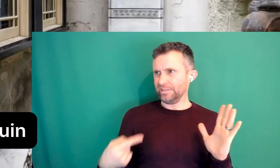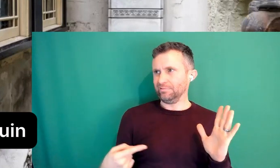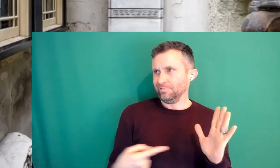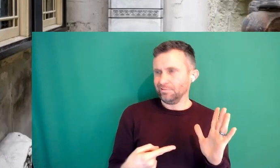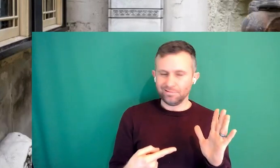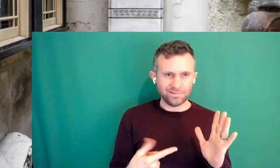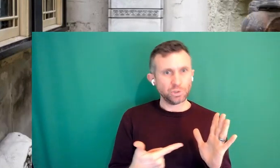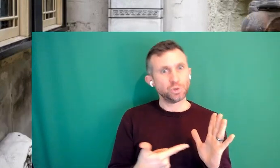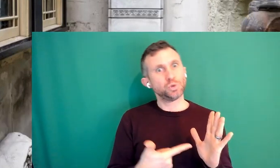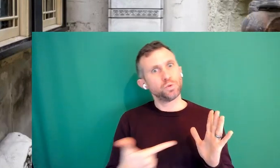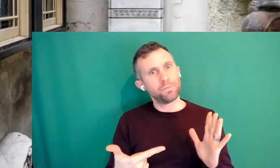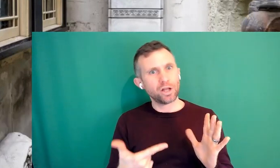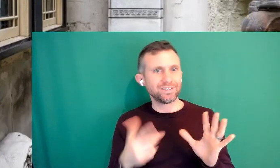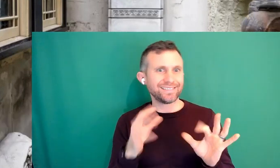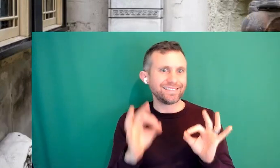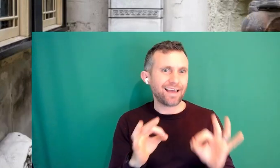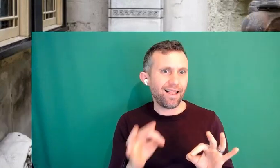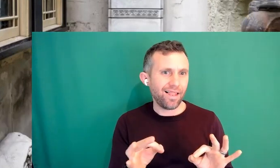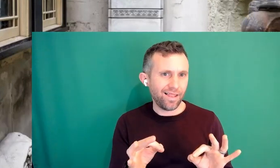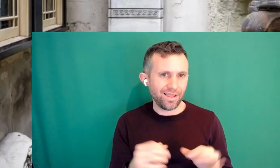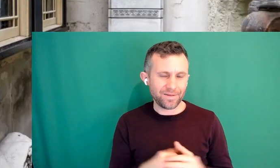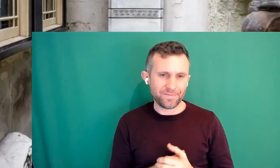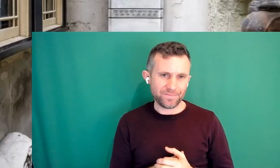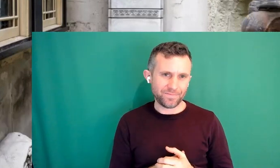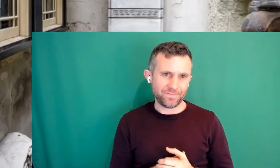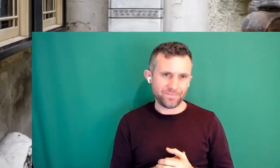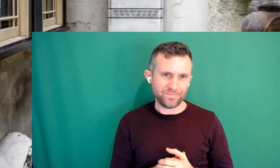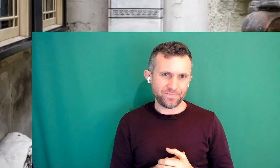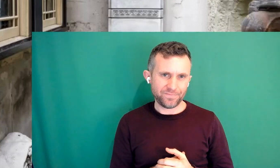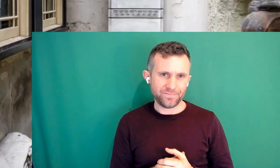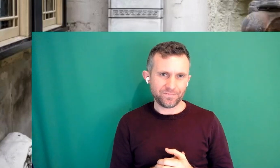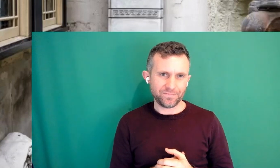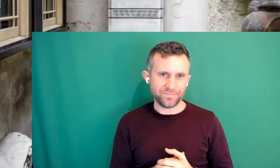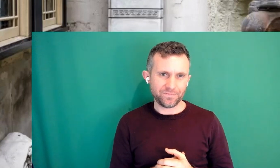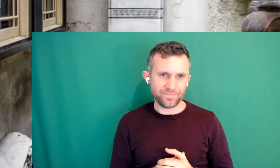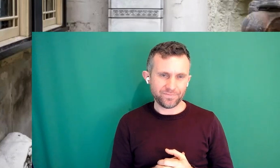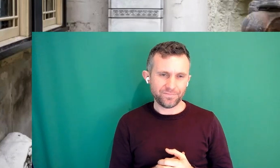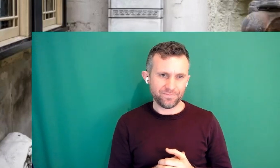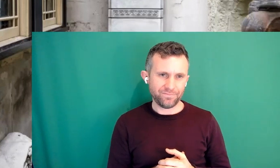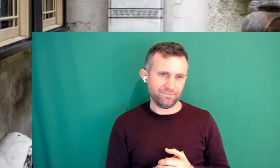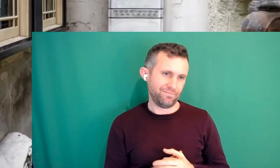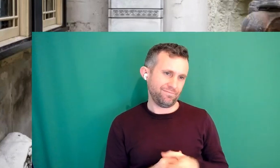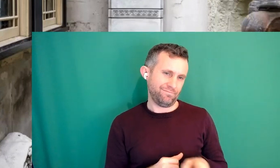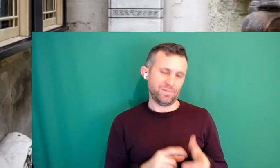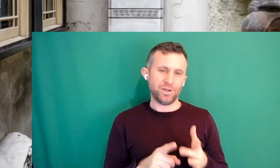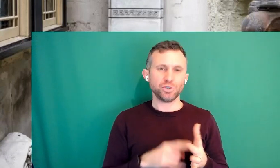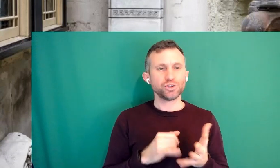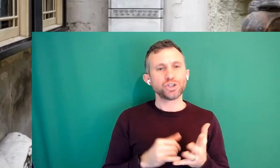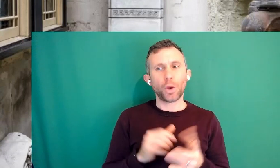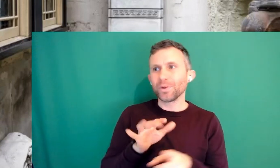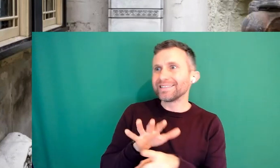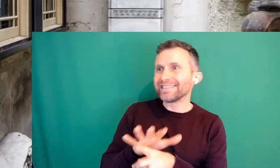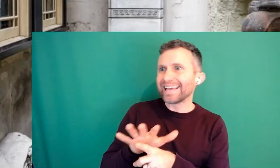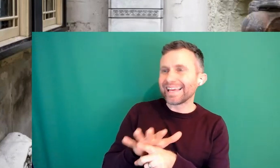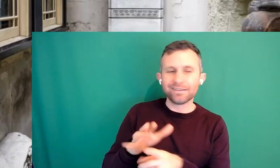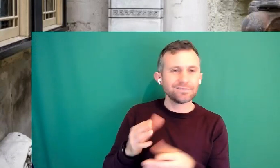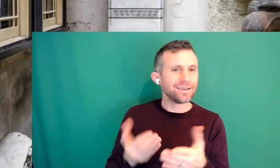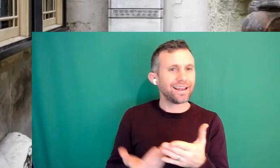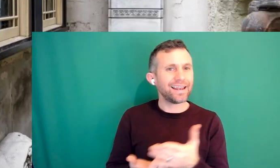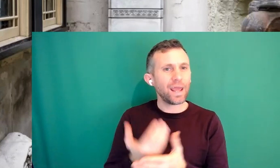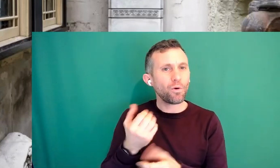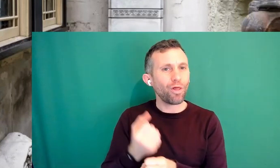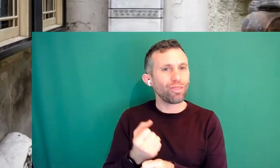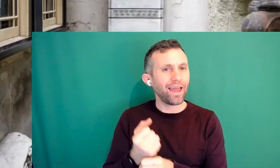ruin. There was never a monk here. Padre Giovanni translates out of Italian to Father